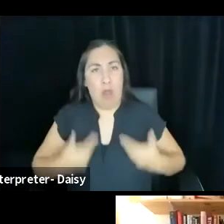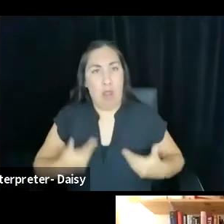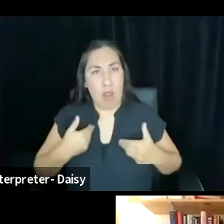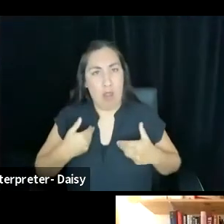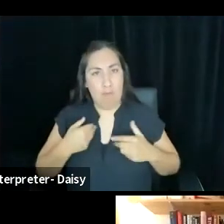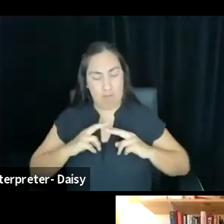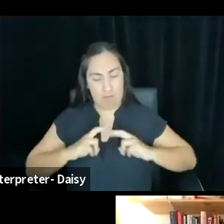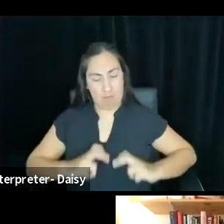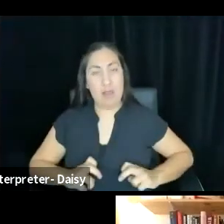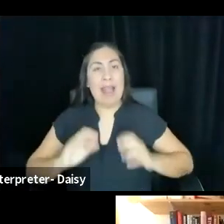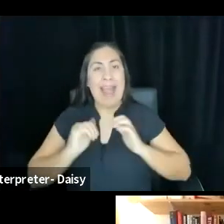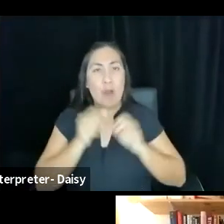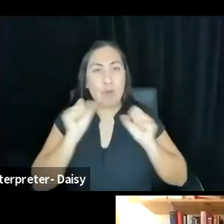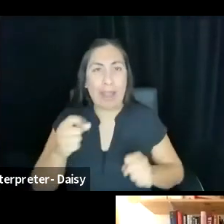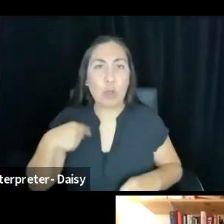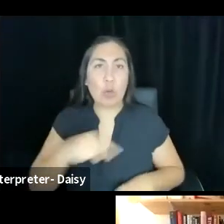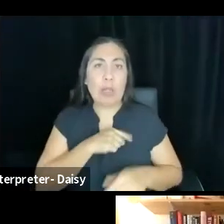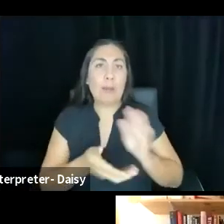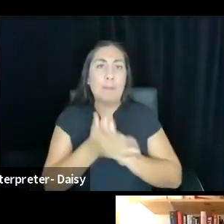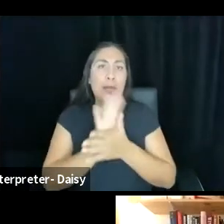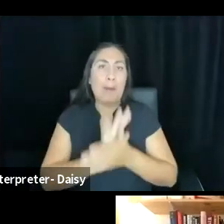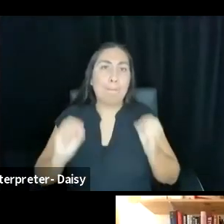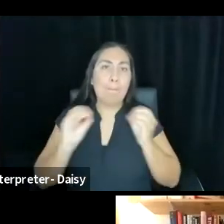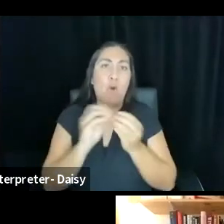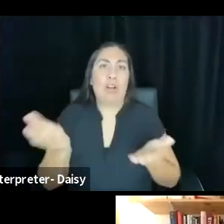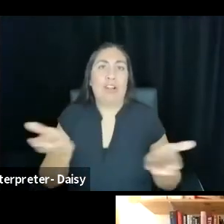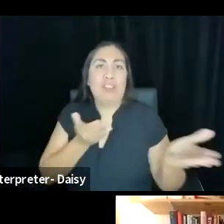each other into this moment.